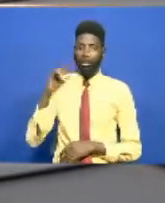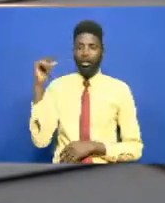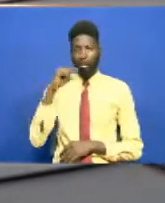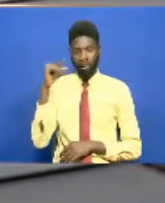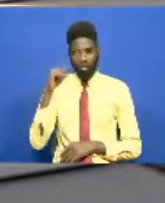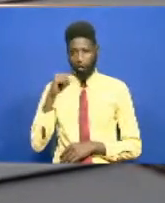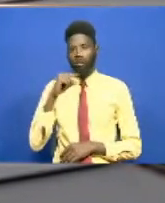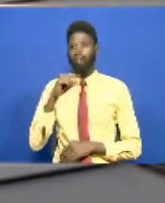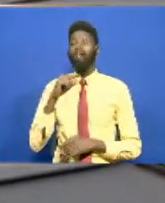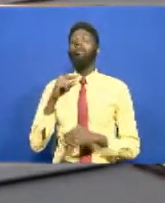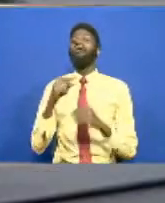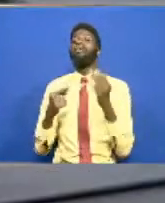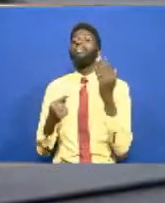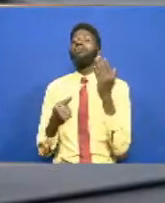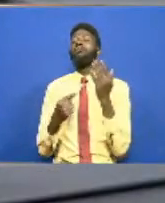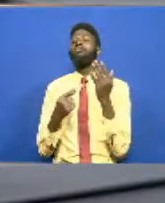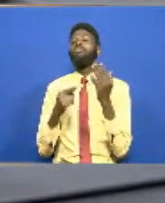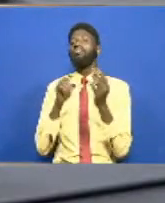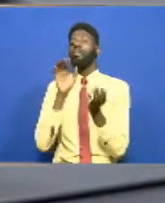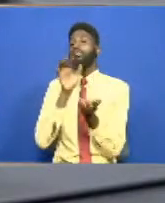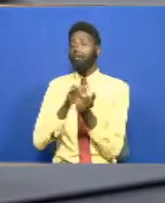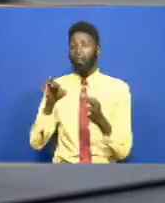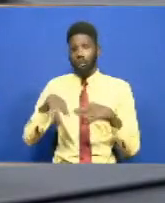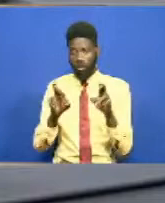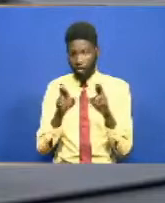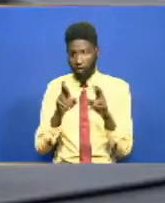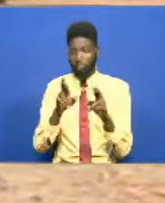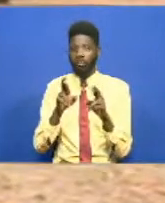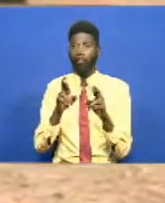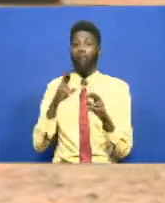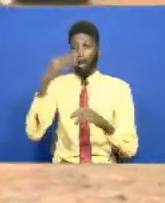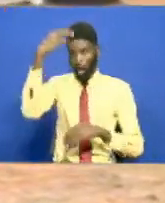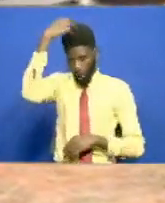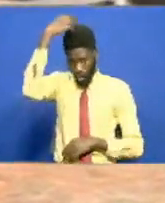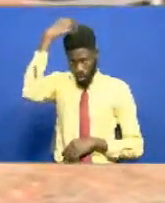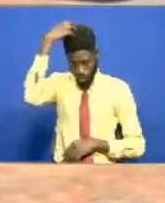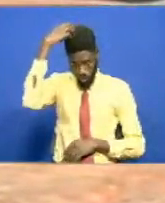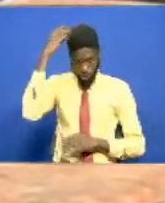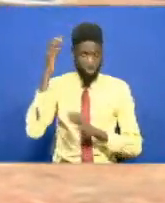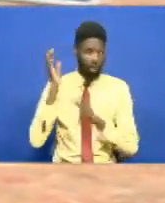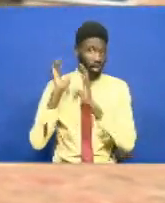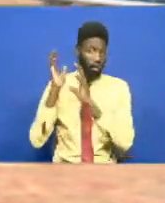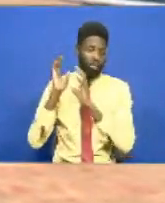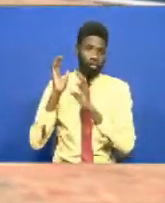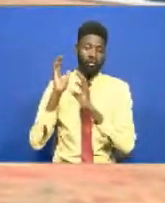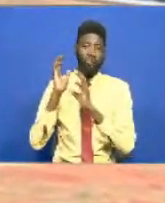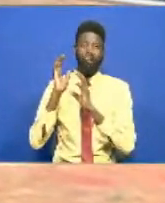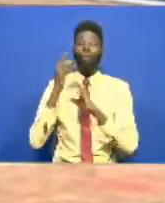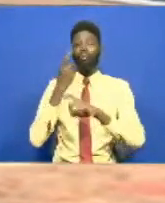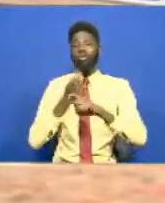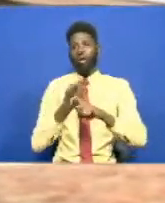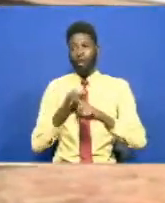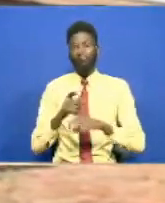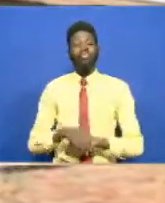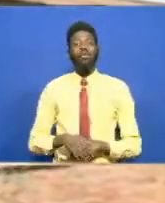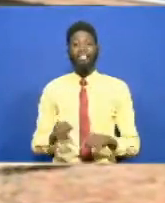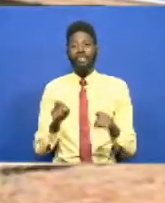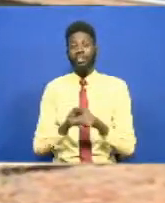Utaita, Taveta, Narok, Kilifi and Kwale. Another batch of 200 million shillings has been disbursed to afford renewable